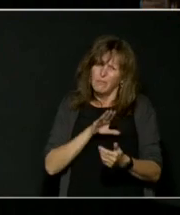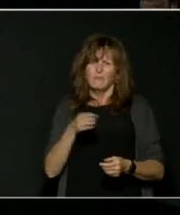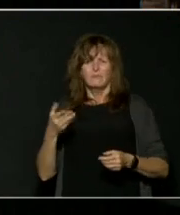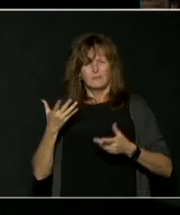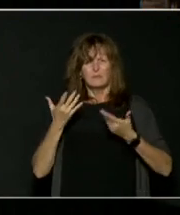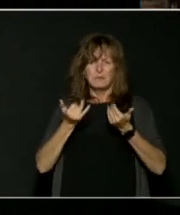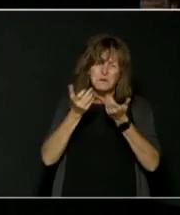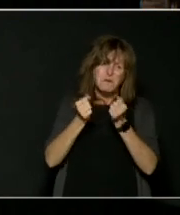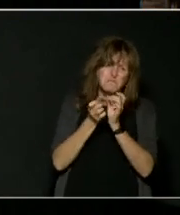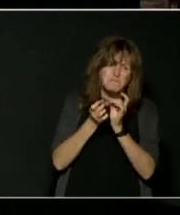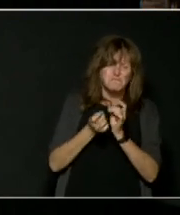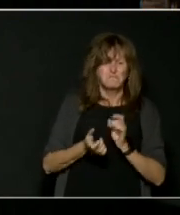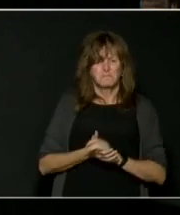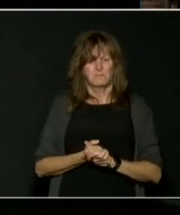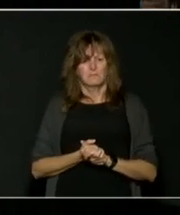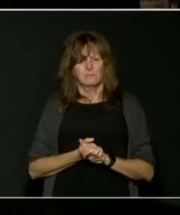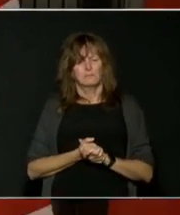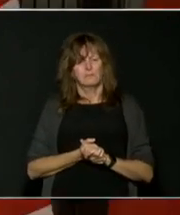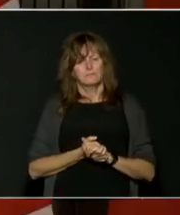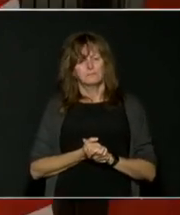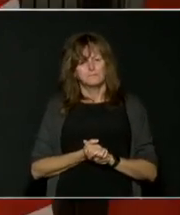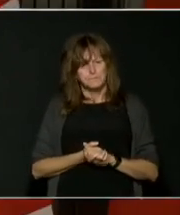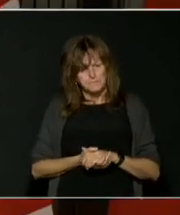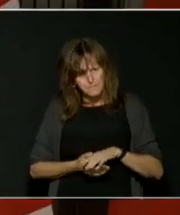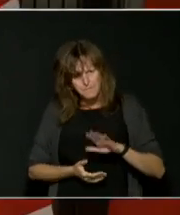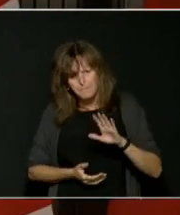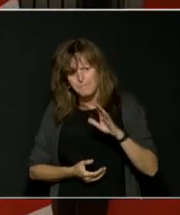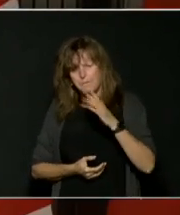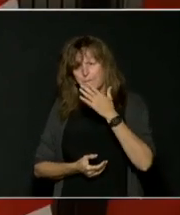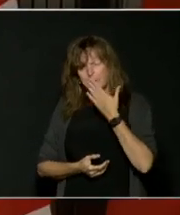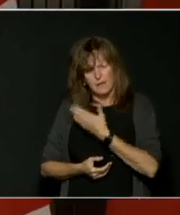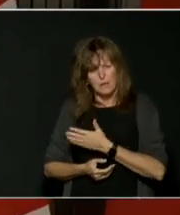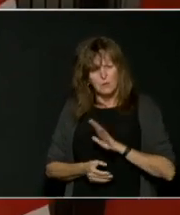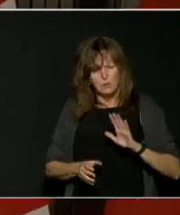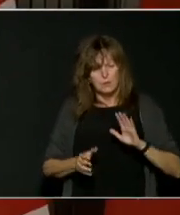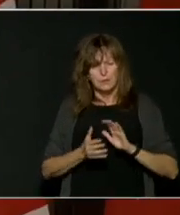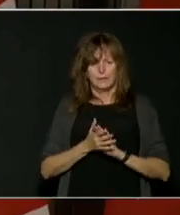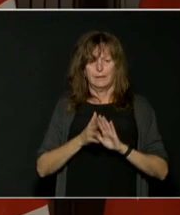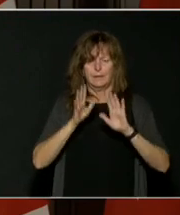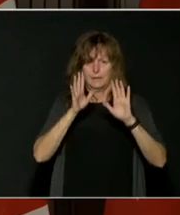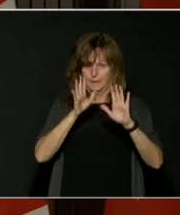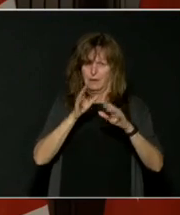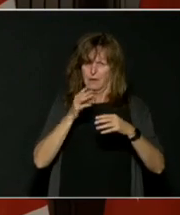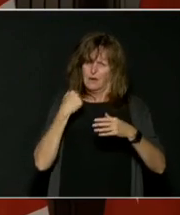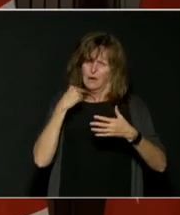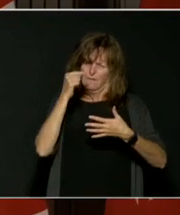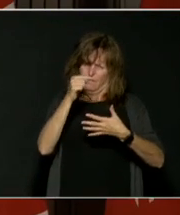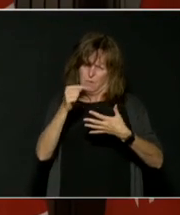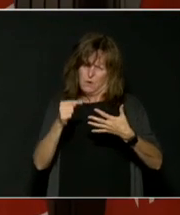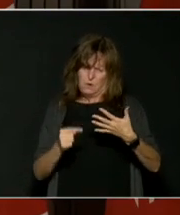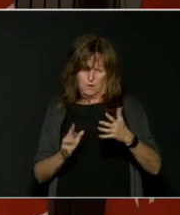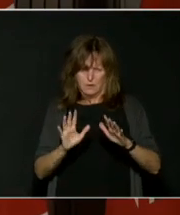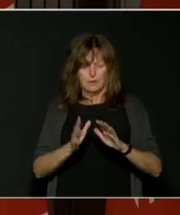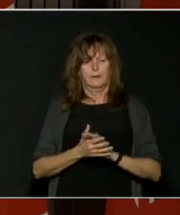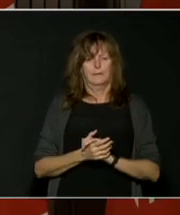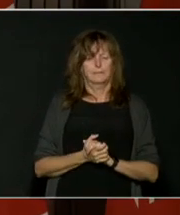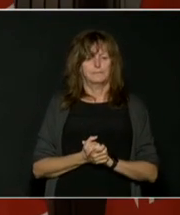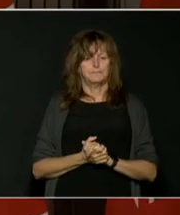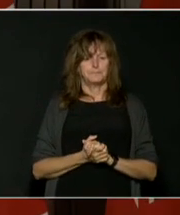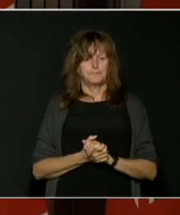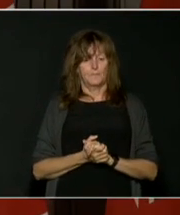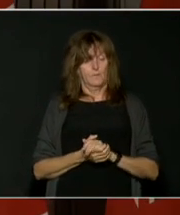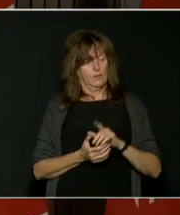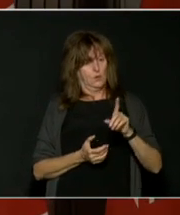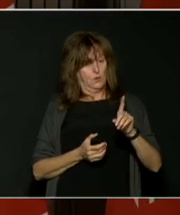So thank you, Dr. Yaffe. A couple of points. One, the question about outbreaks, and clearly